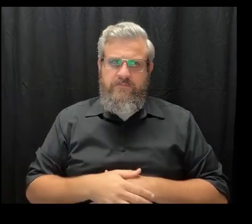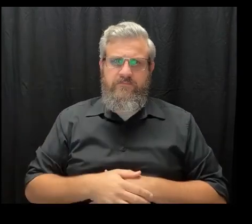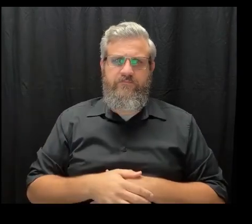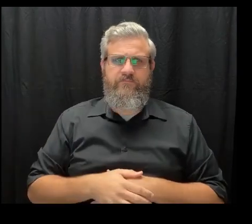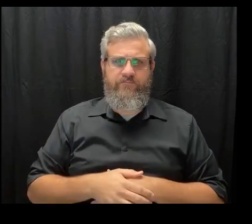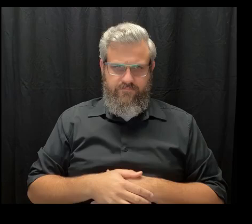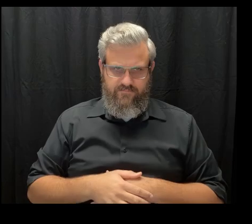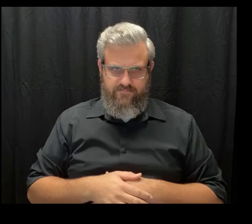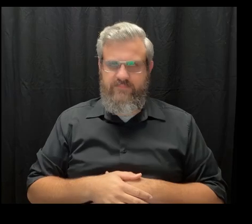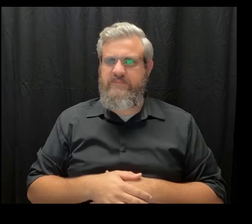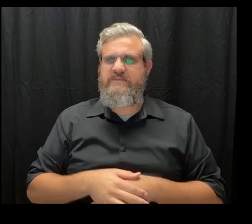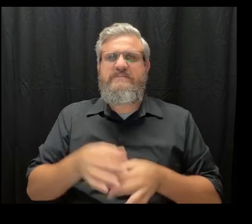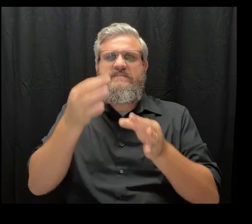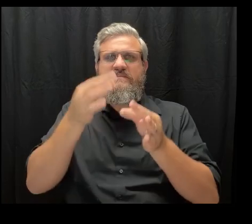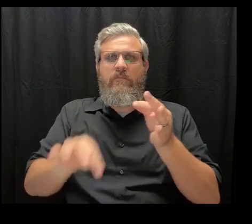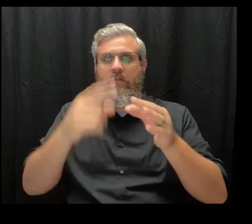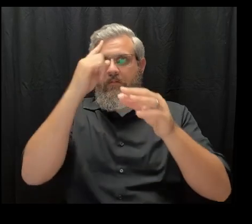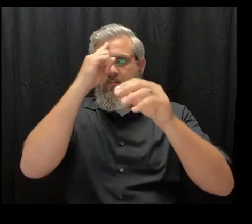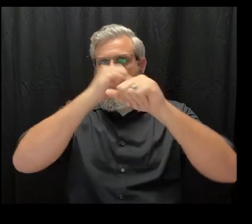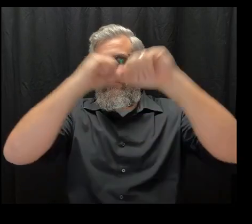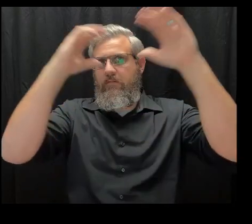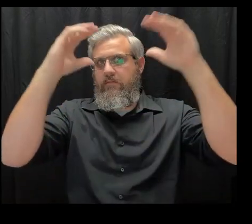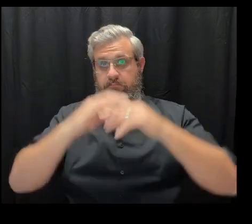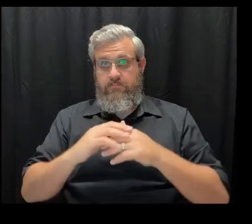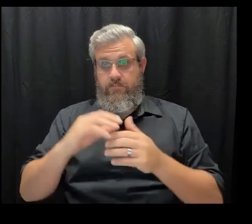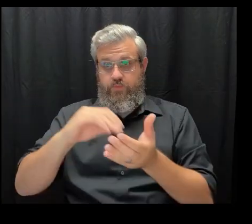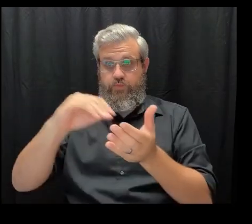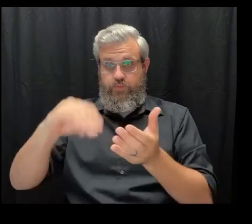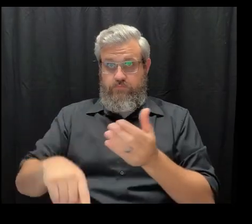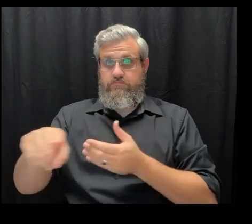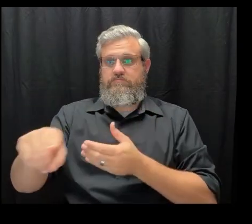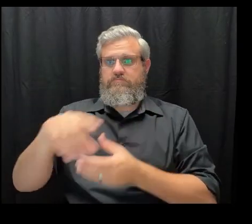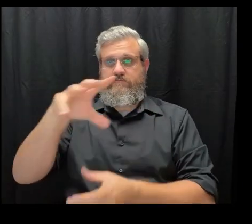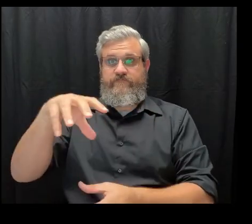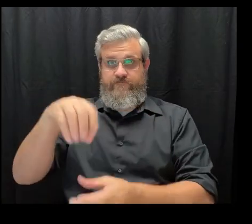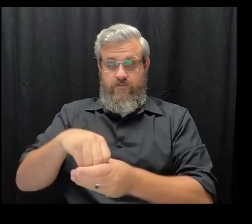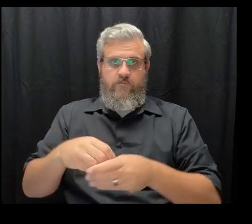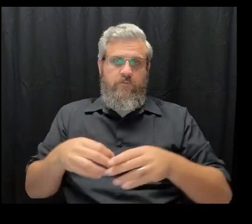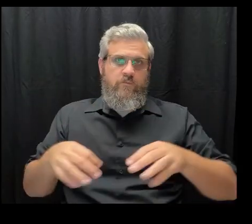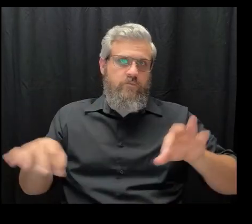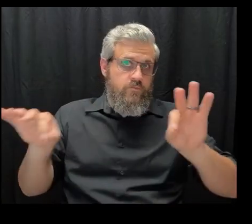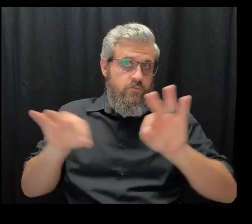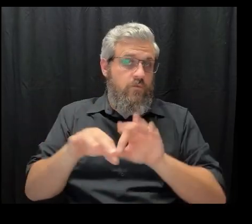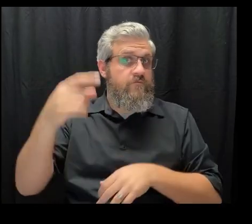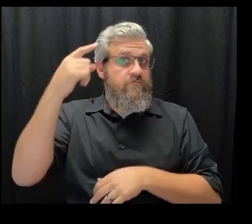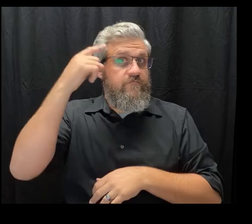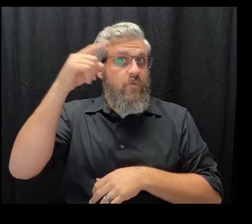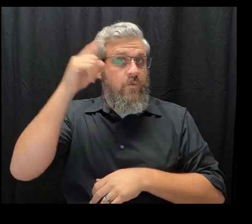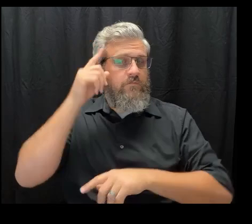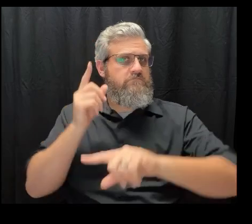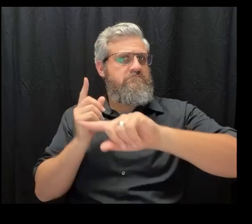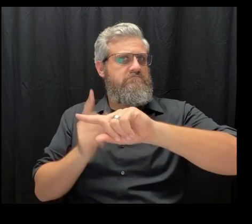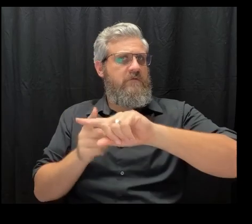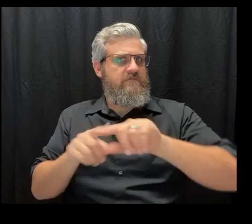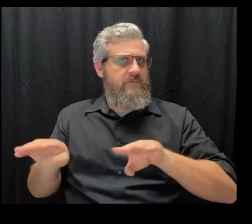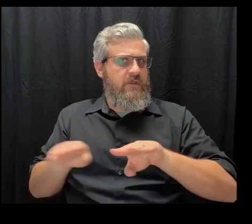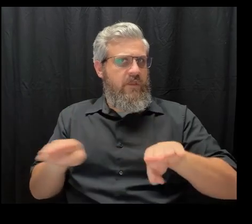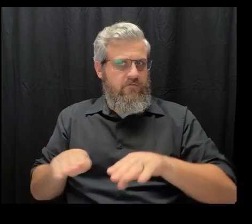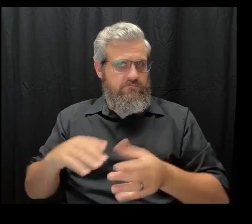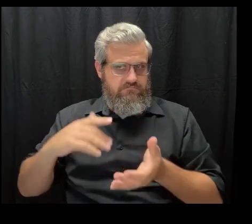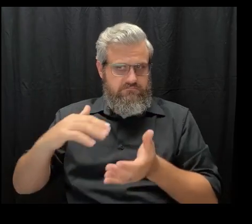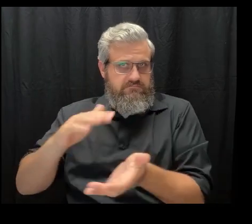Here's a simple way to think about it. Student engagement is a key factor in promoting positive behavior and academic